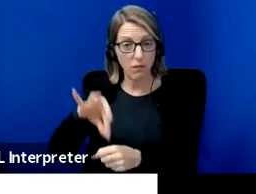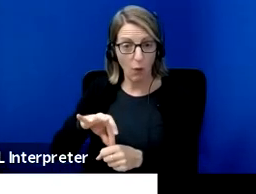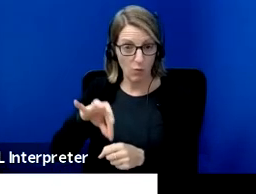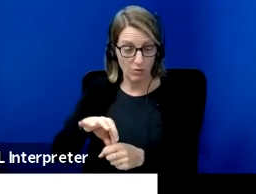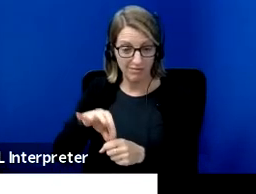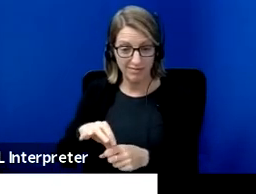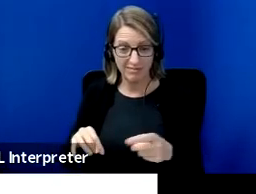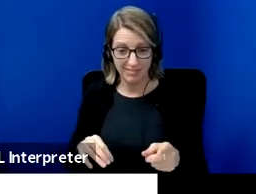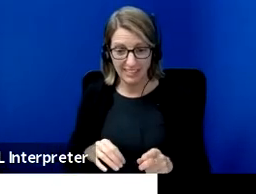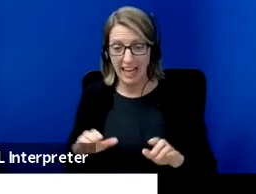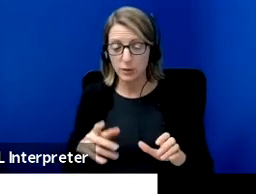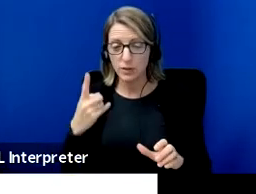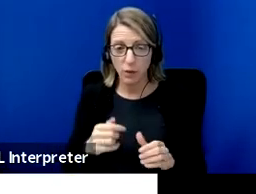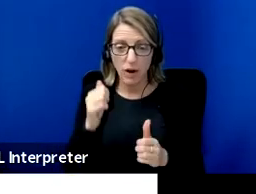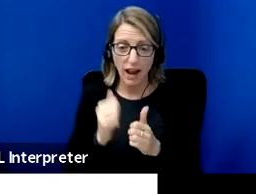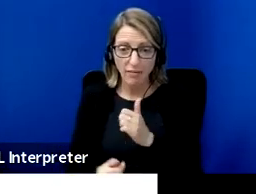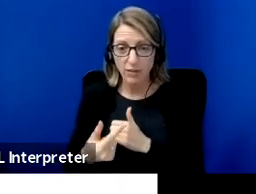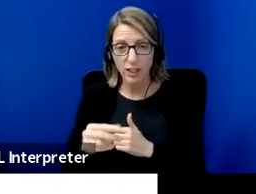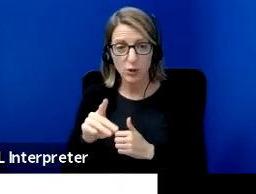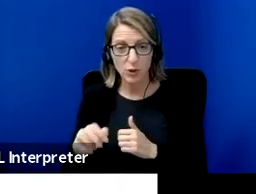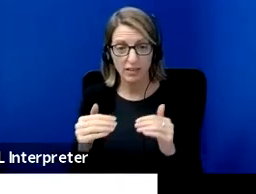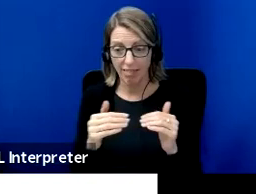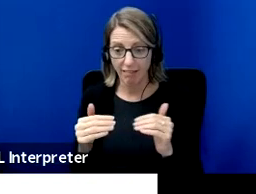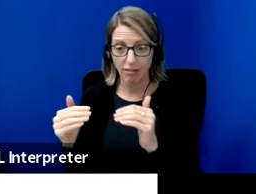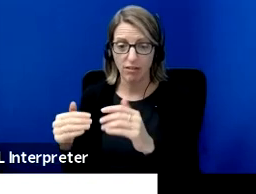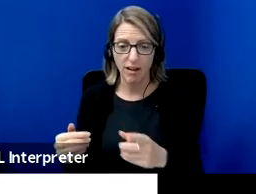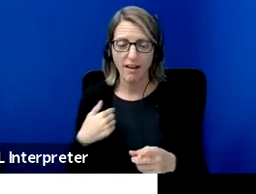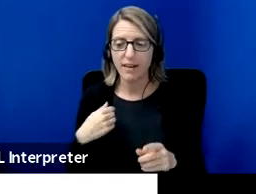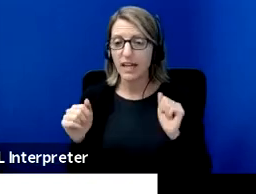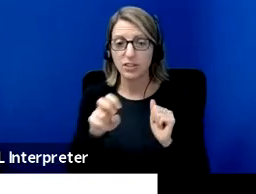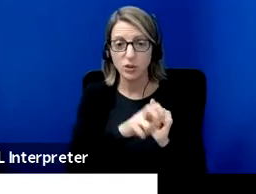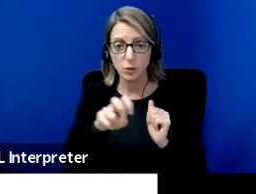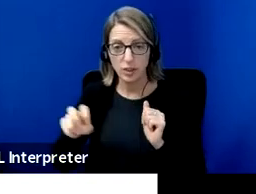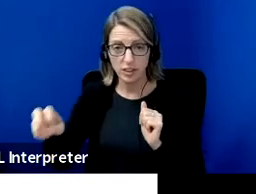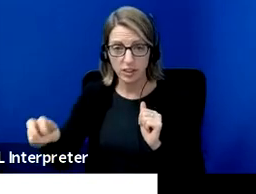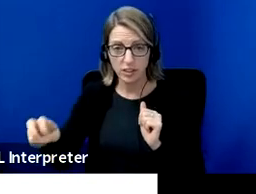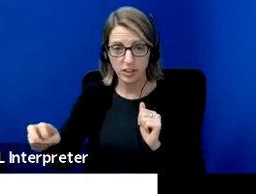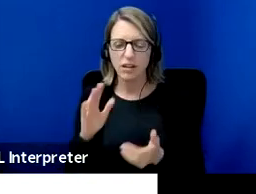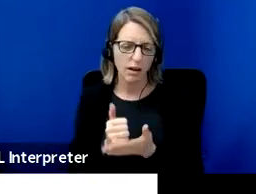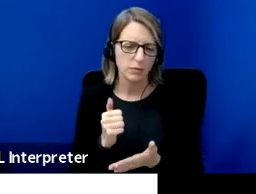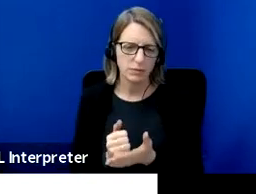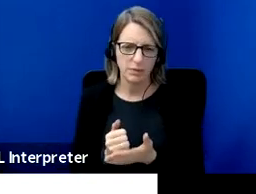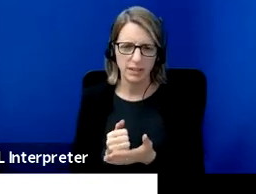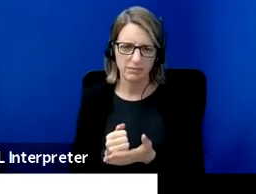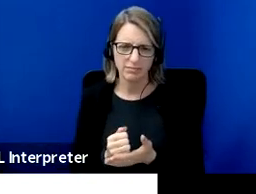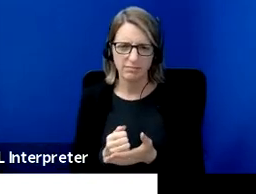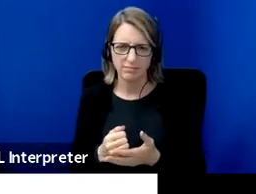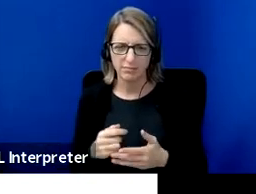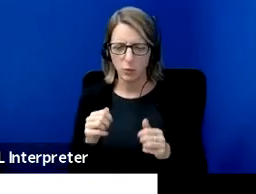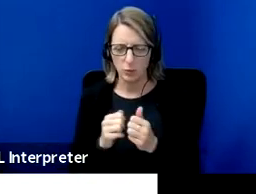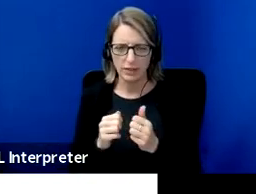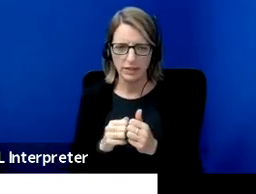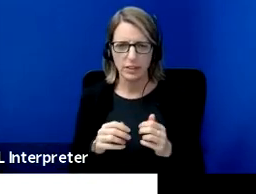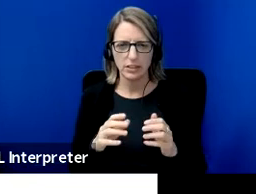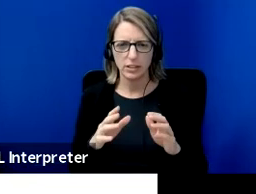are activities for every grade level. And notice I can even switch between grade levels, which helps me for differentiation for my students. So right now I'm